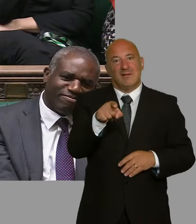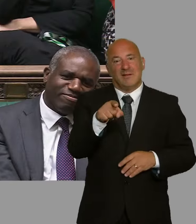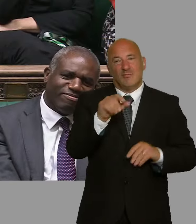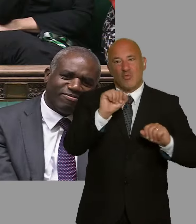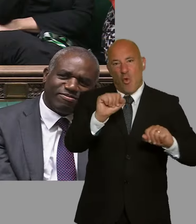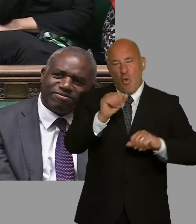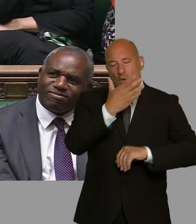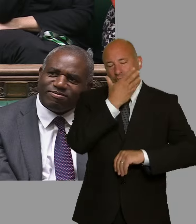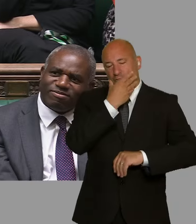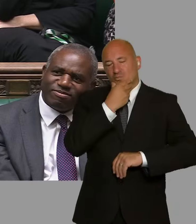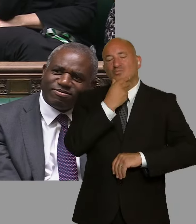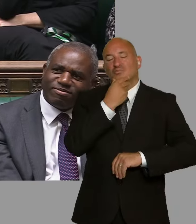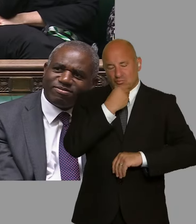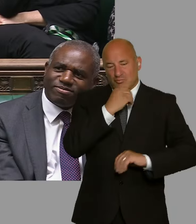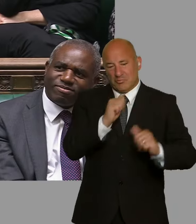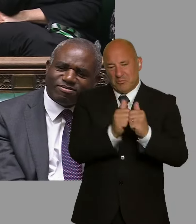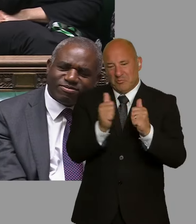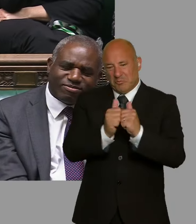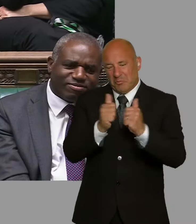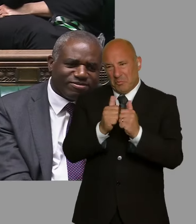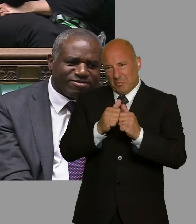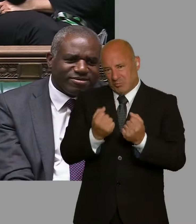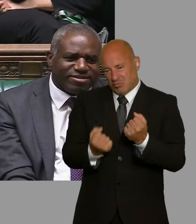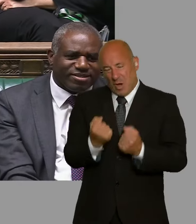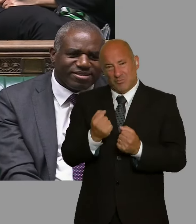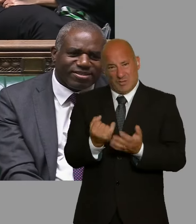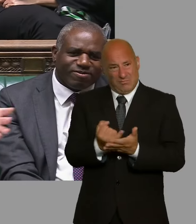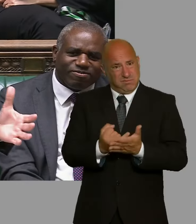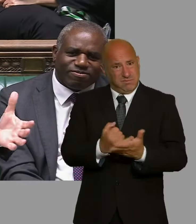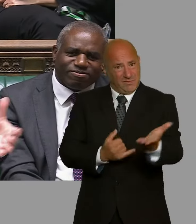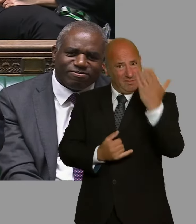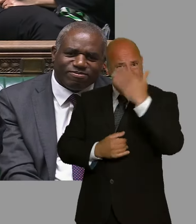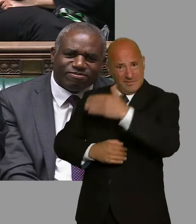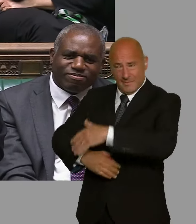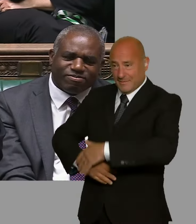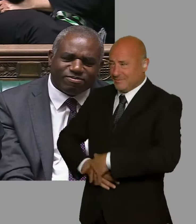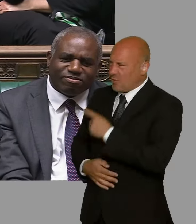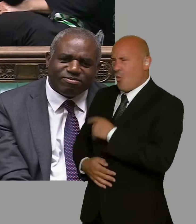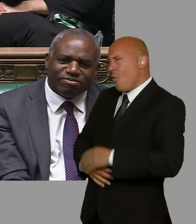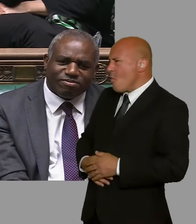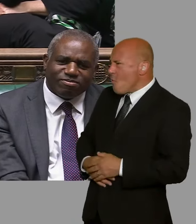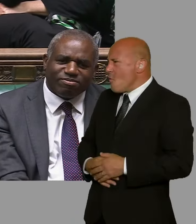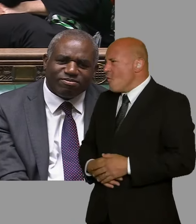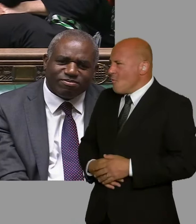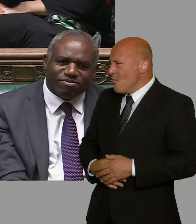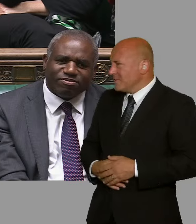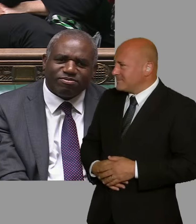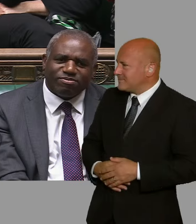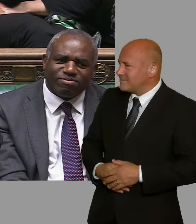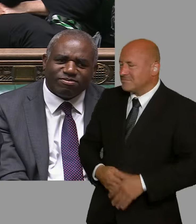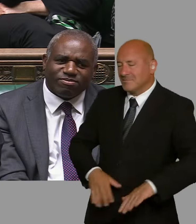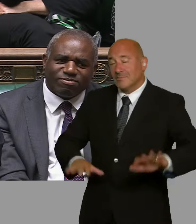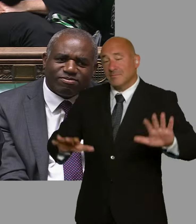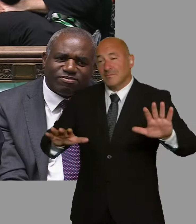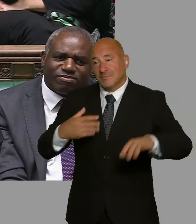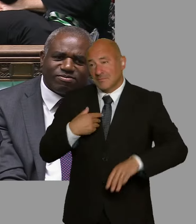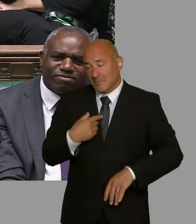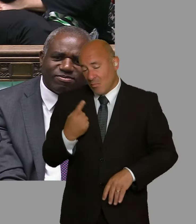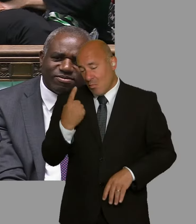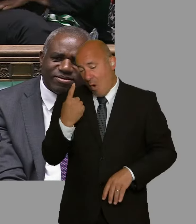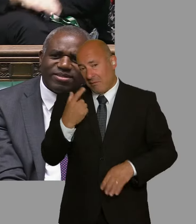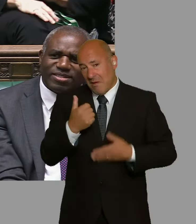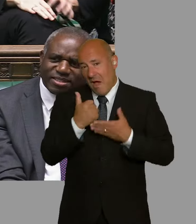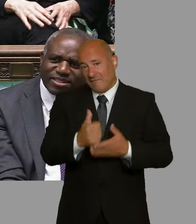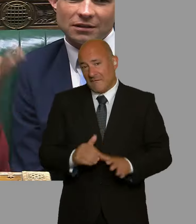she gets up on a Wednesday morning, scrolls through social media, never does anything. We're the only country in the world that isn't paying the